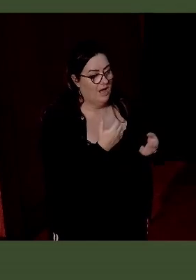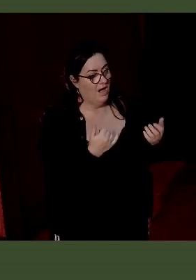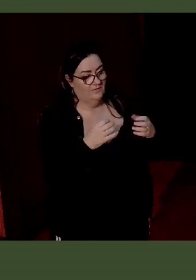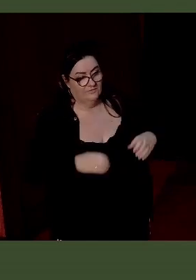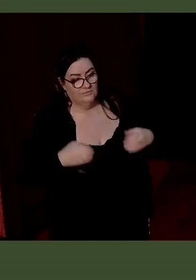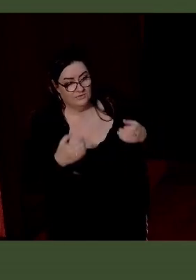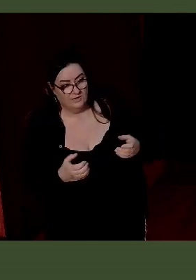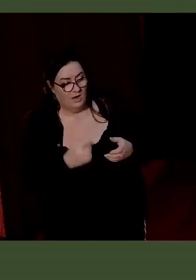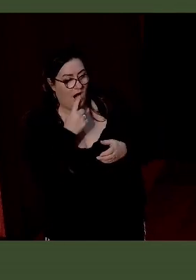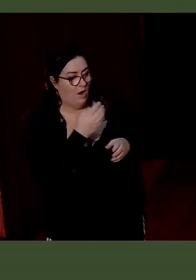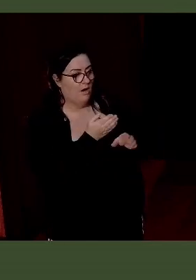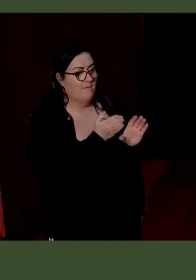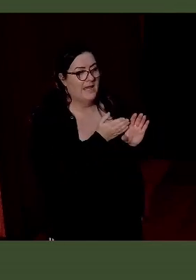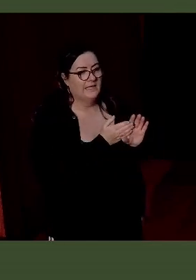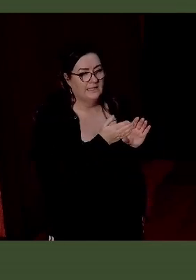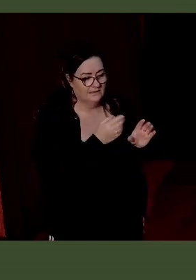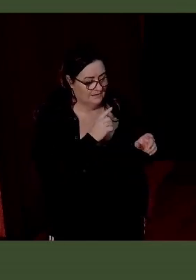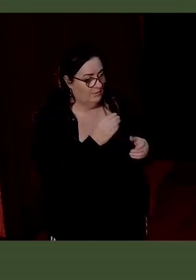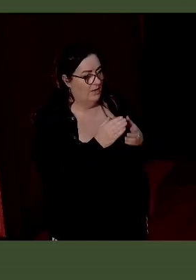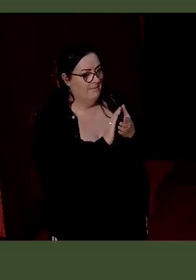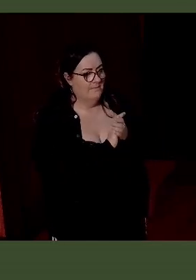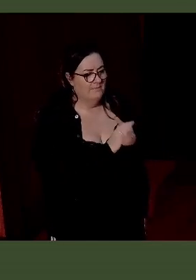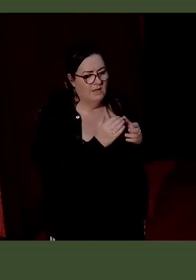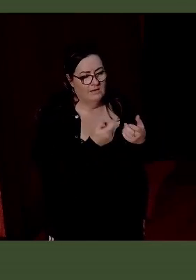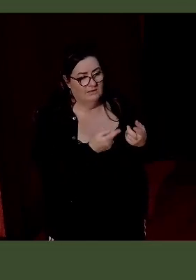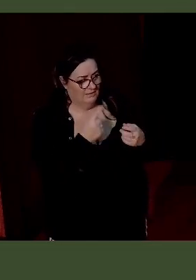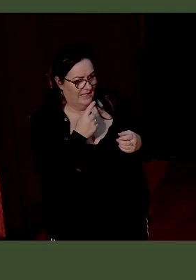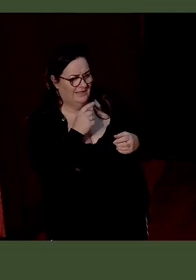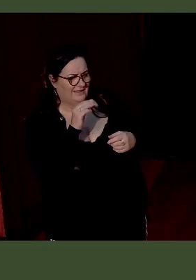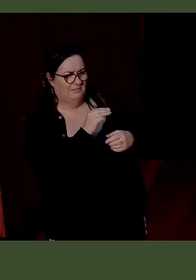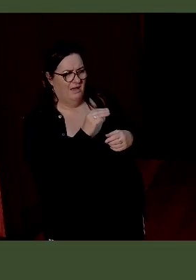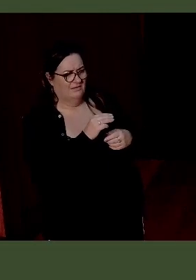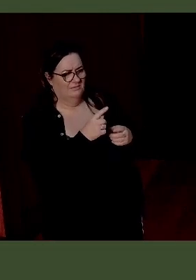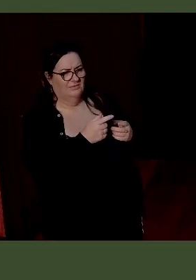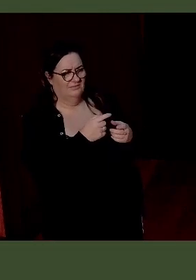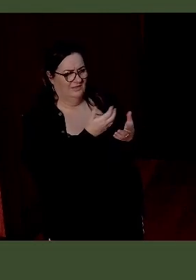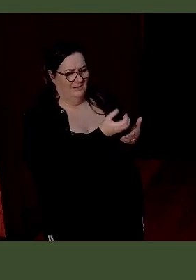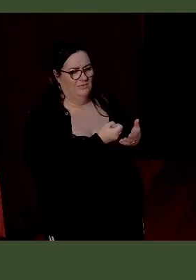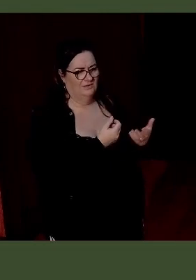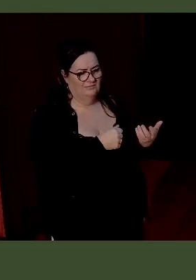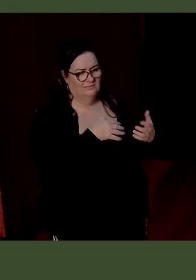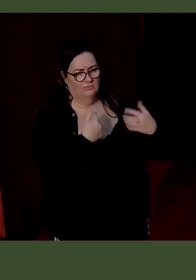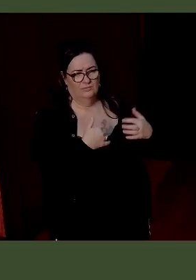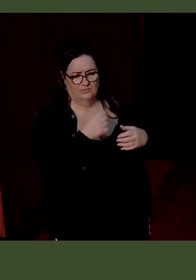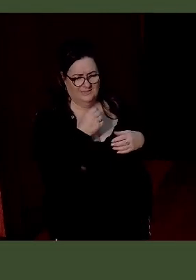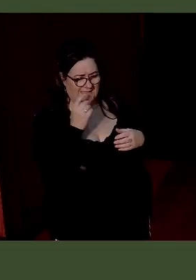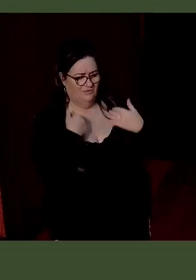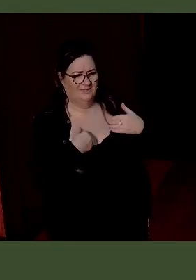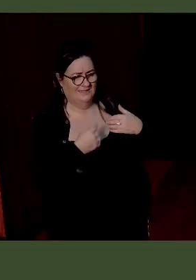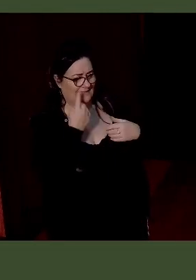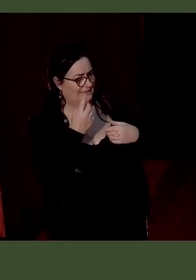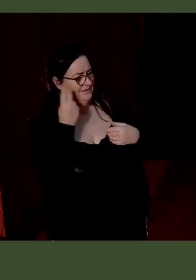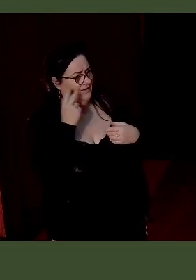from charity or begging. And the fact that they mentioned begging as a potential means for their support, I think, is very revealing of the